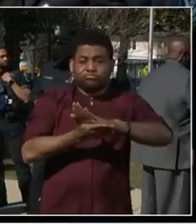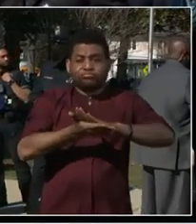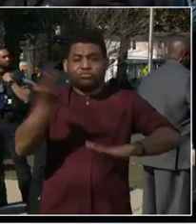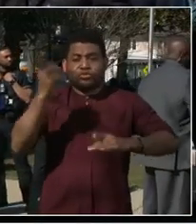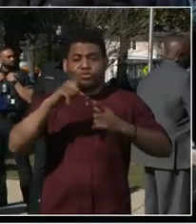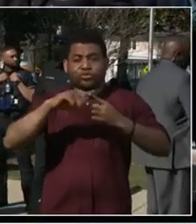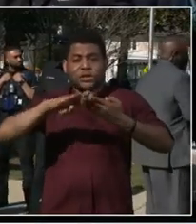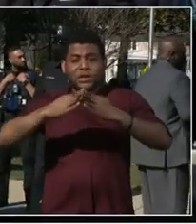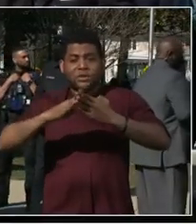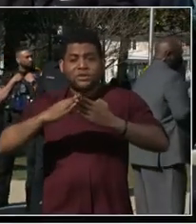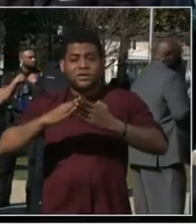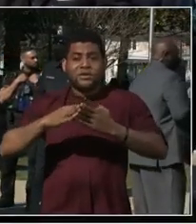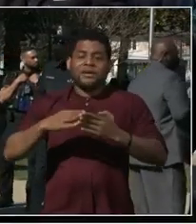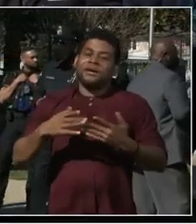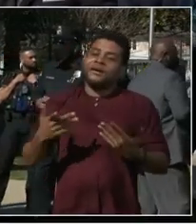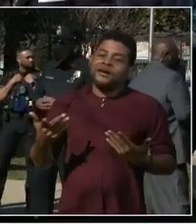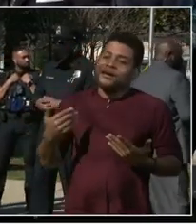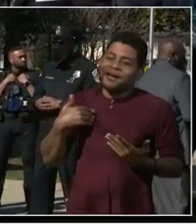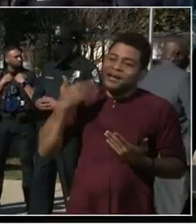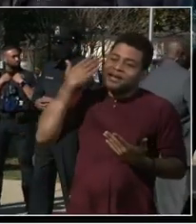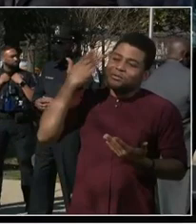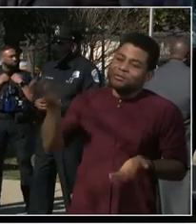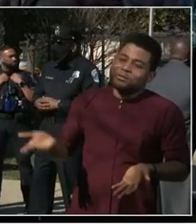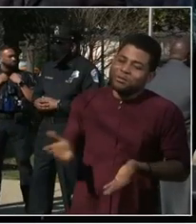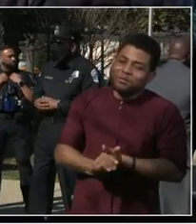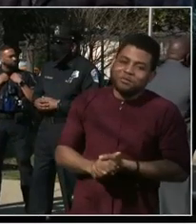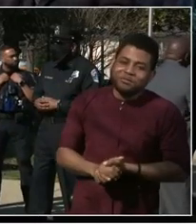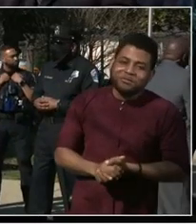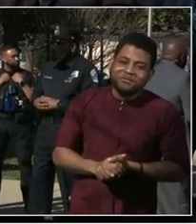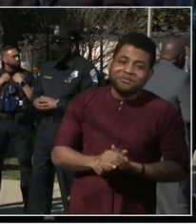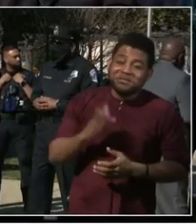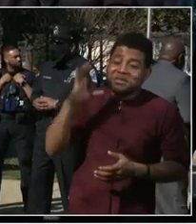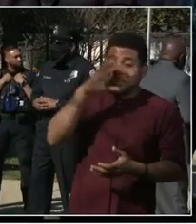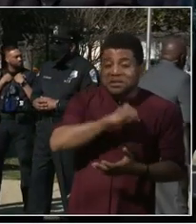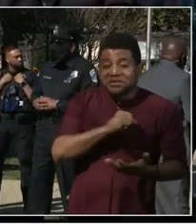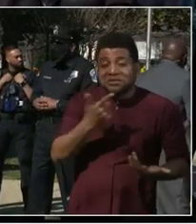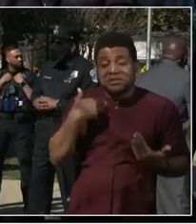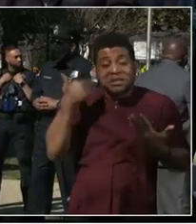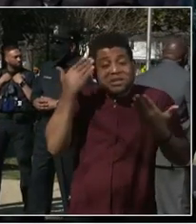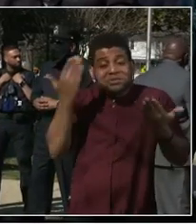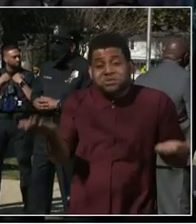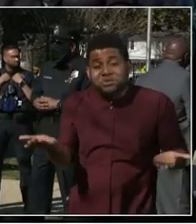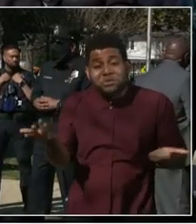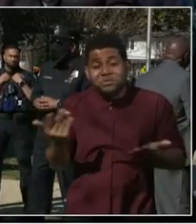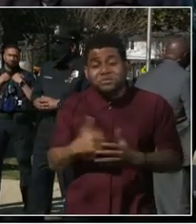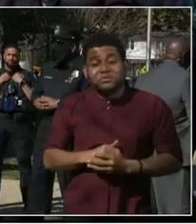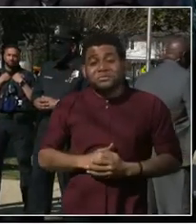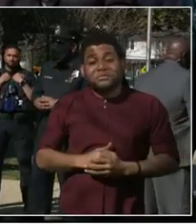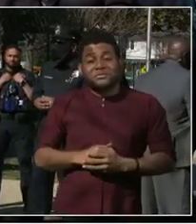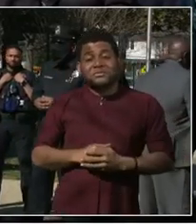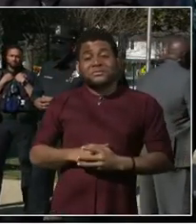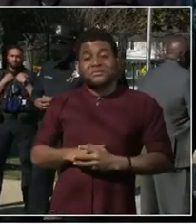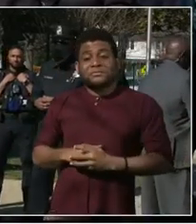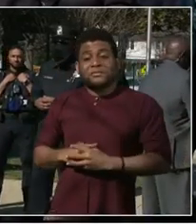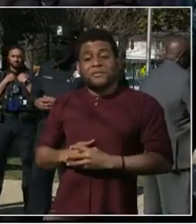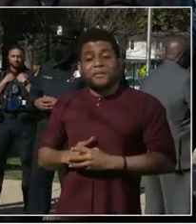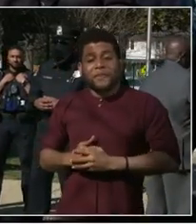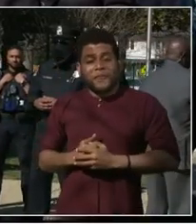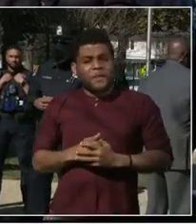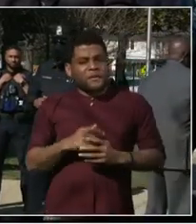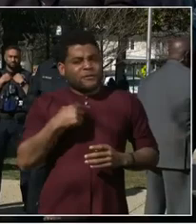Mark. That's anyone's guess why, but we're not certain about that. A couple more questions.